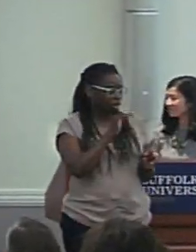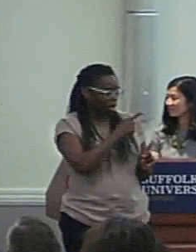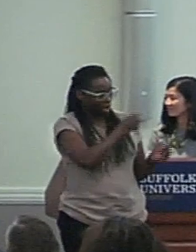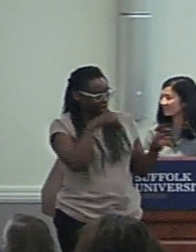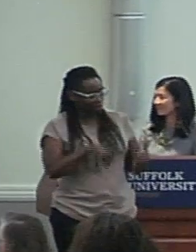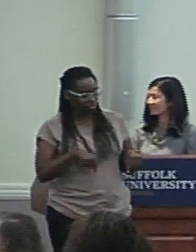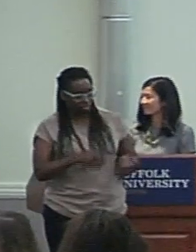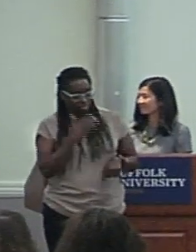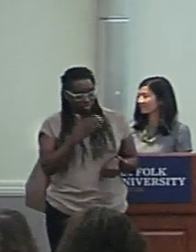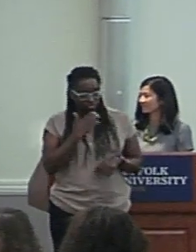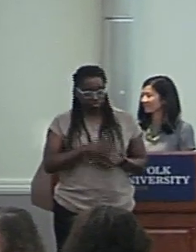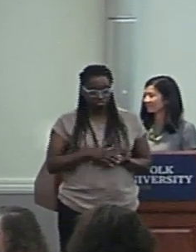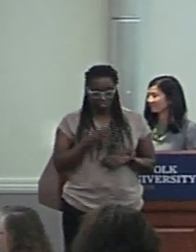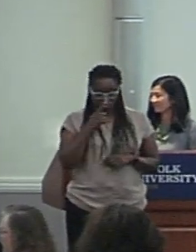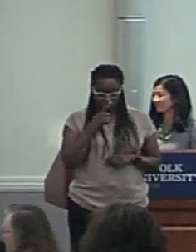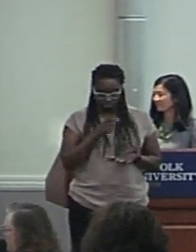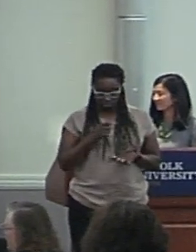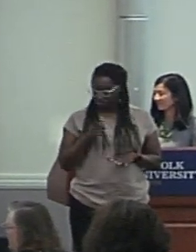hold your mic a little closer, Elizabeth?